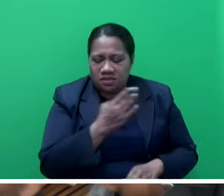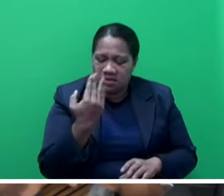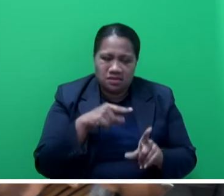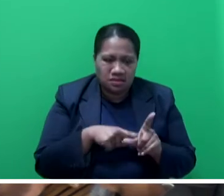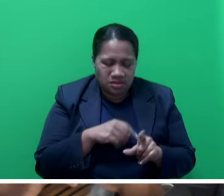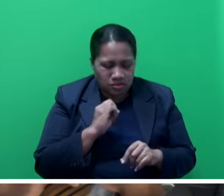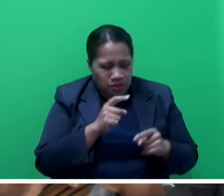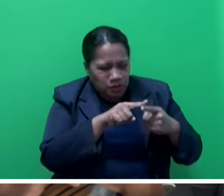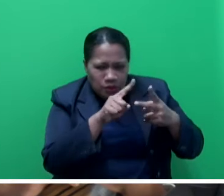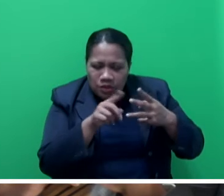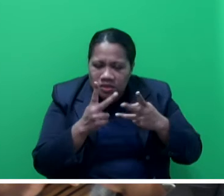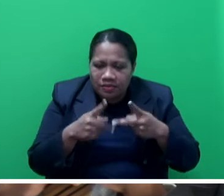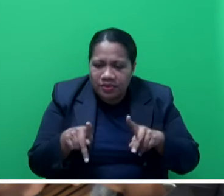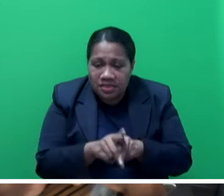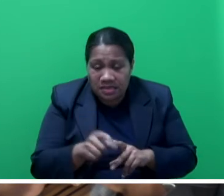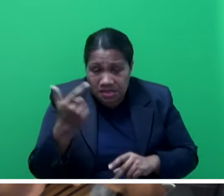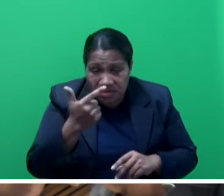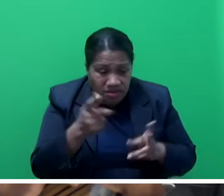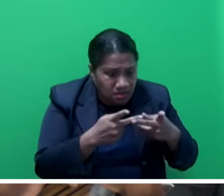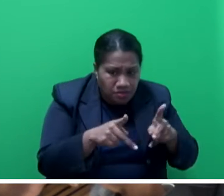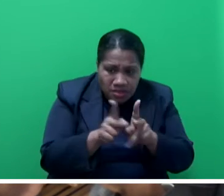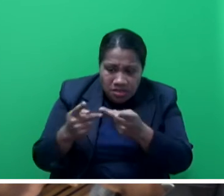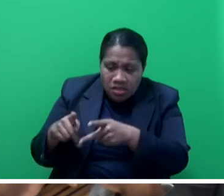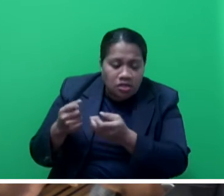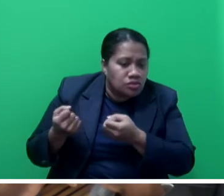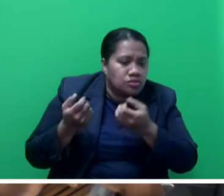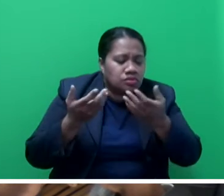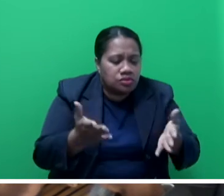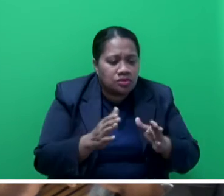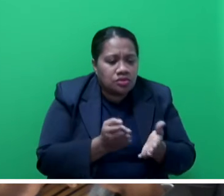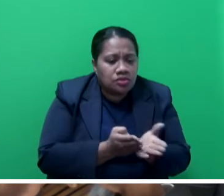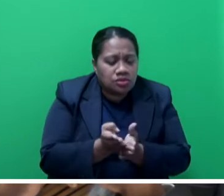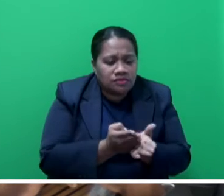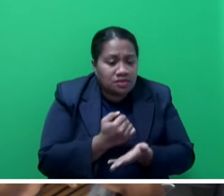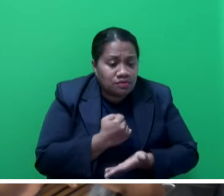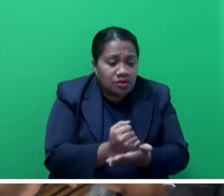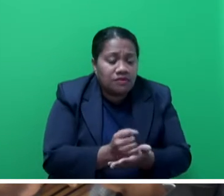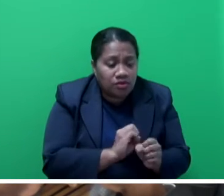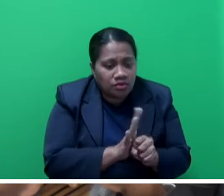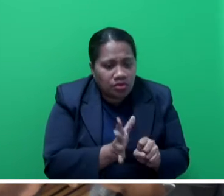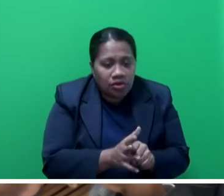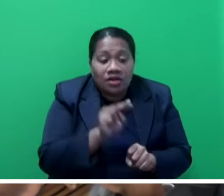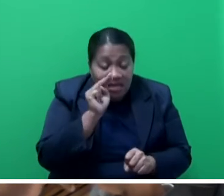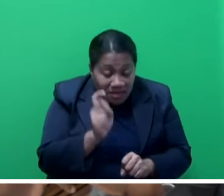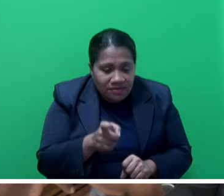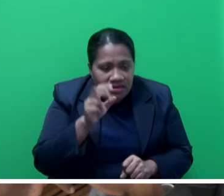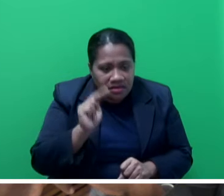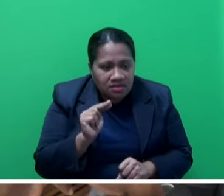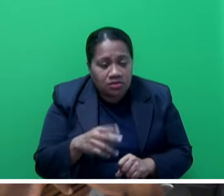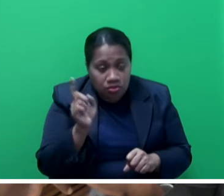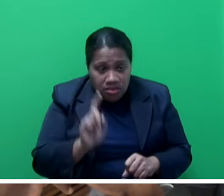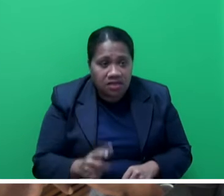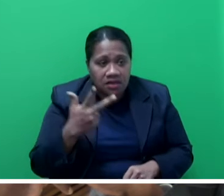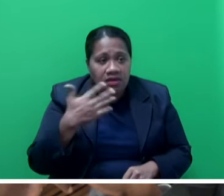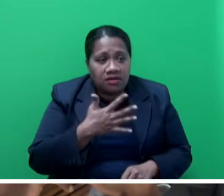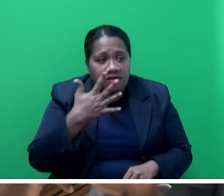17 facilities to provide surge support for COVID-19 if required. Today, there are 855 Fijians